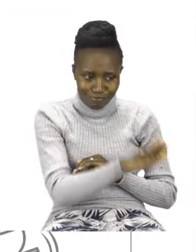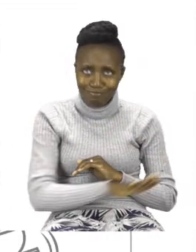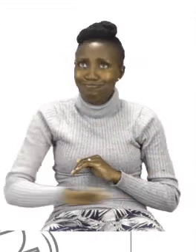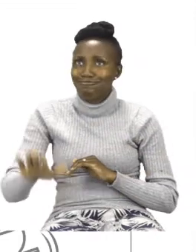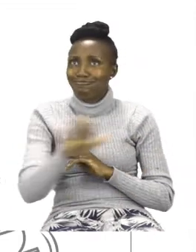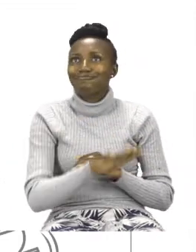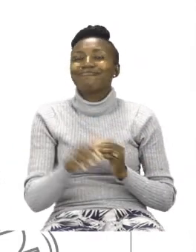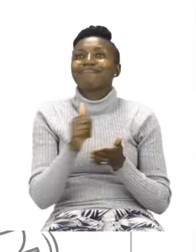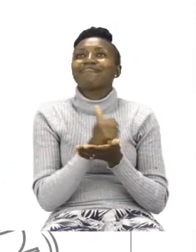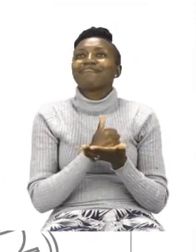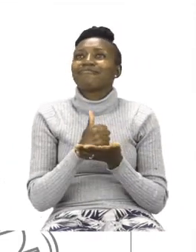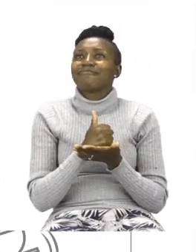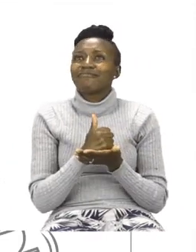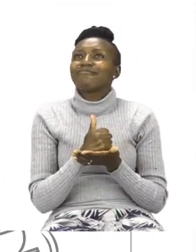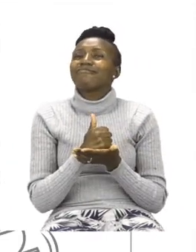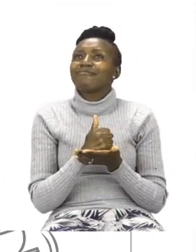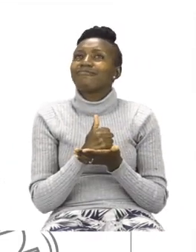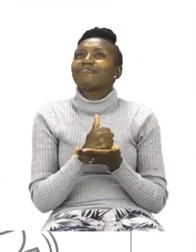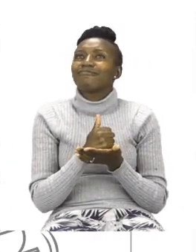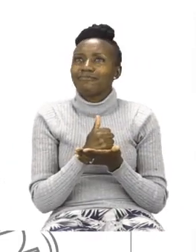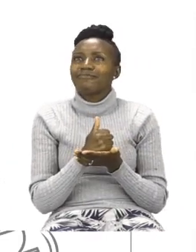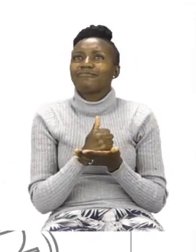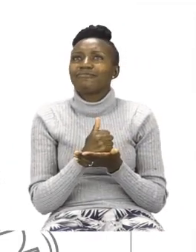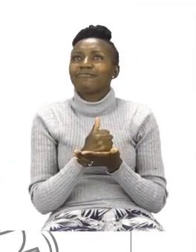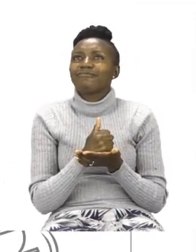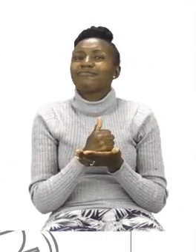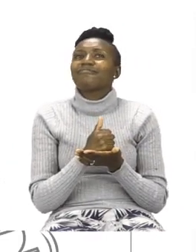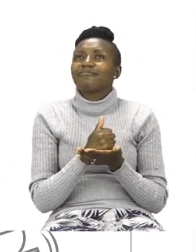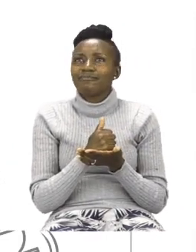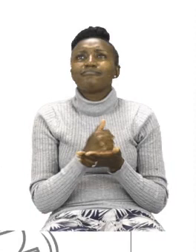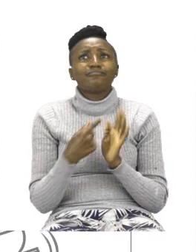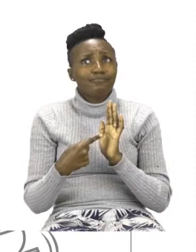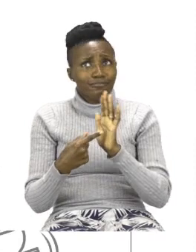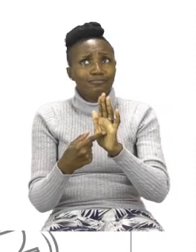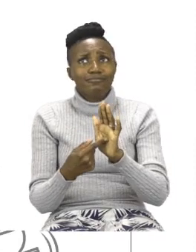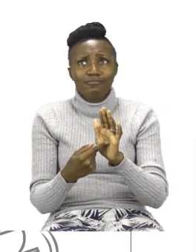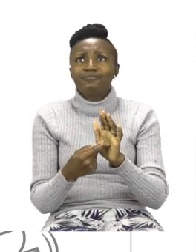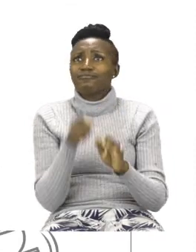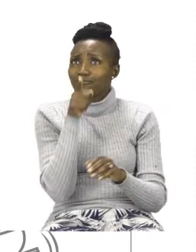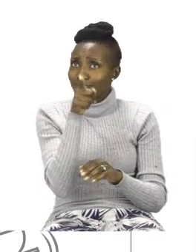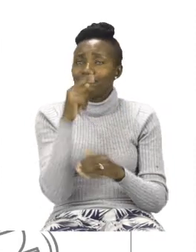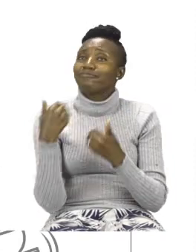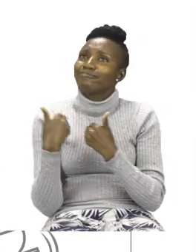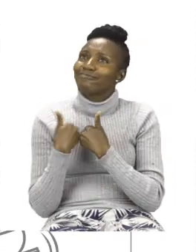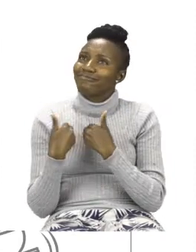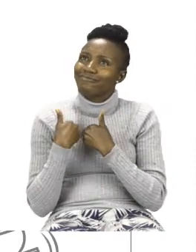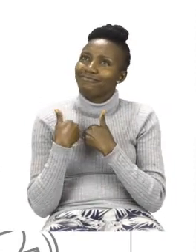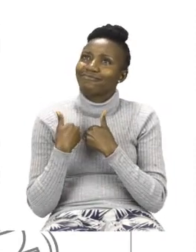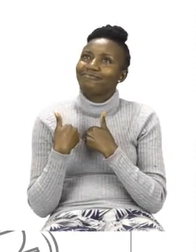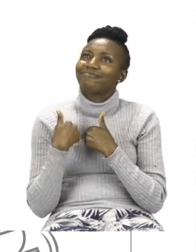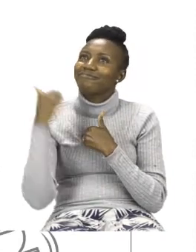it. This way you are showing the person who you are helping that you care, and that is a good